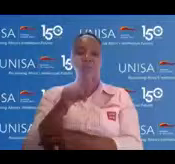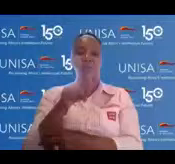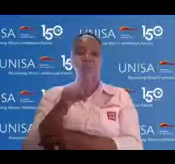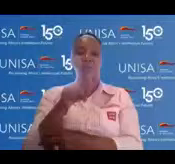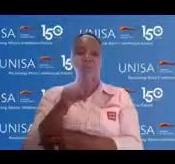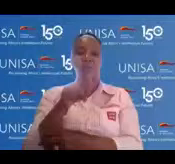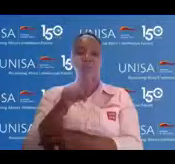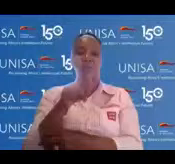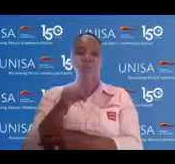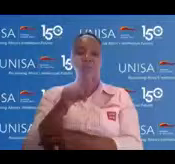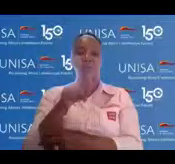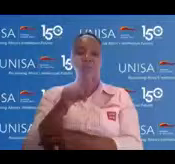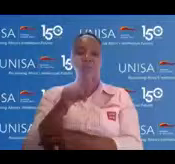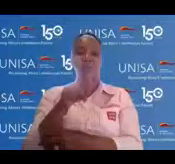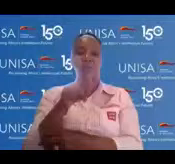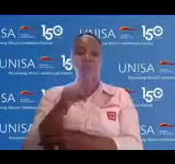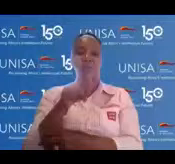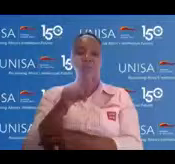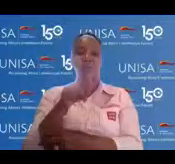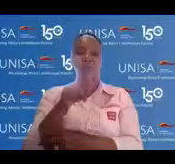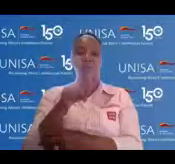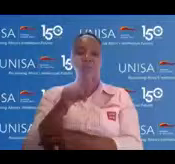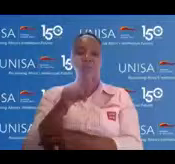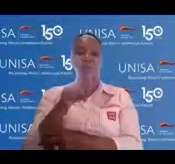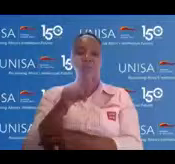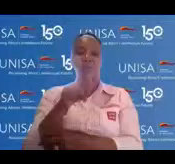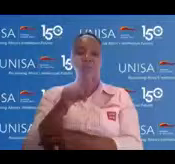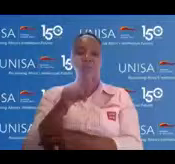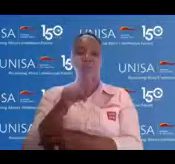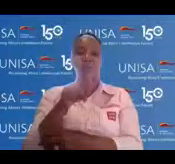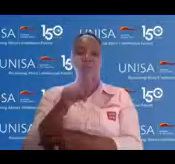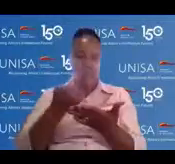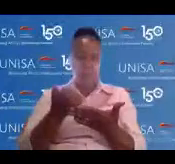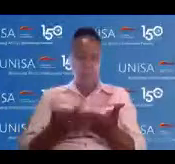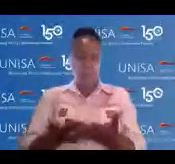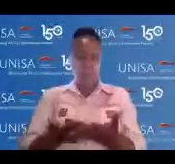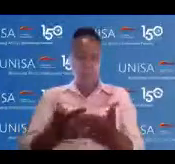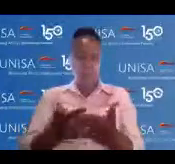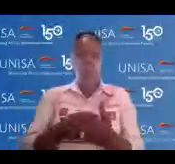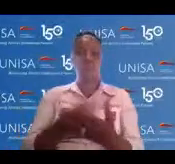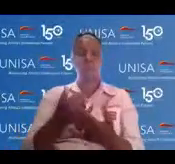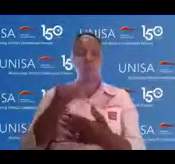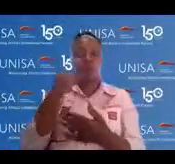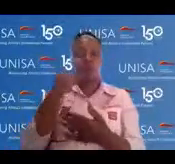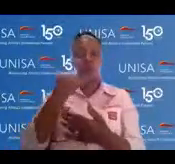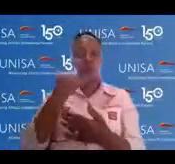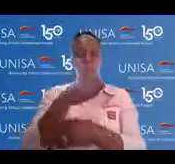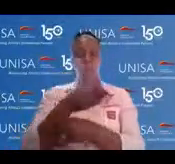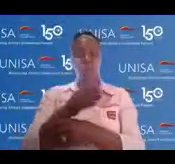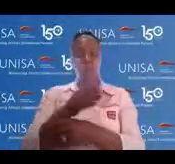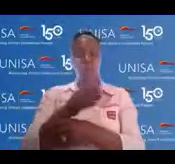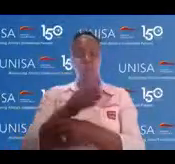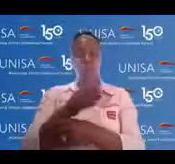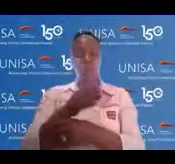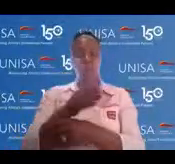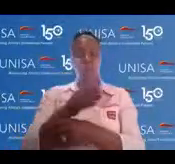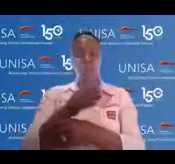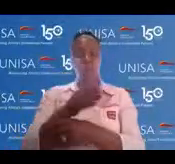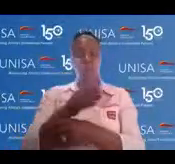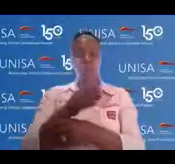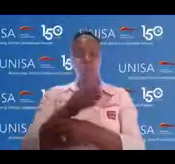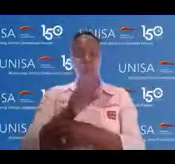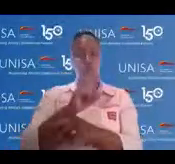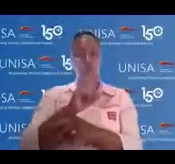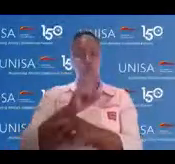so you need to use a laptop. There is a mobile version. The university only uses the desktop version, the one